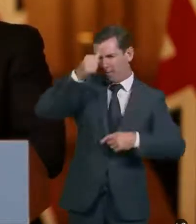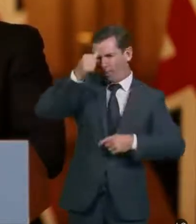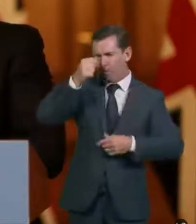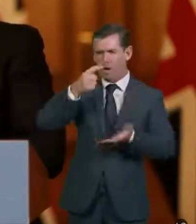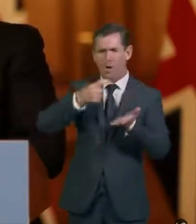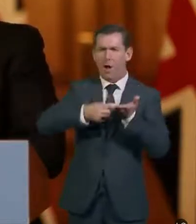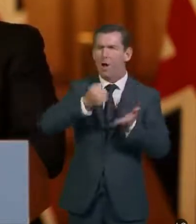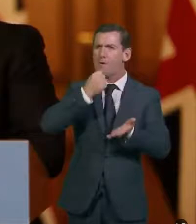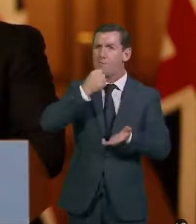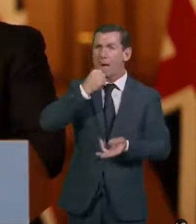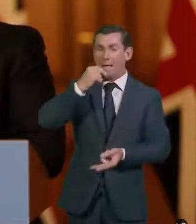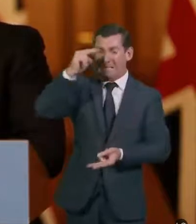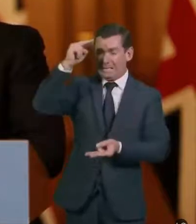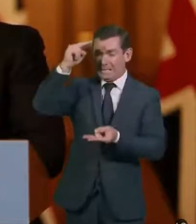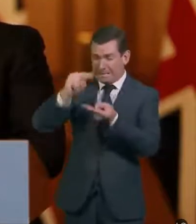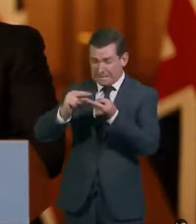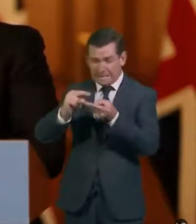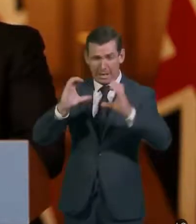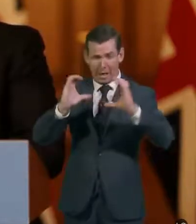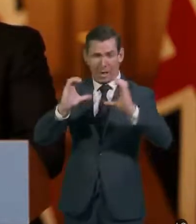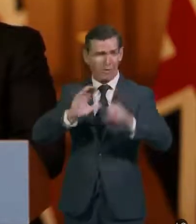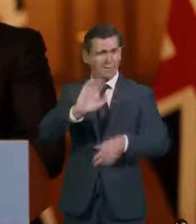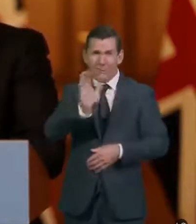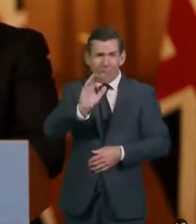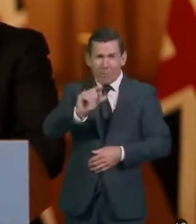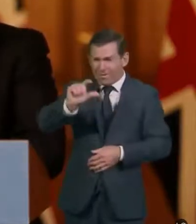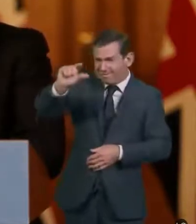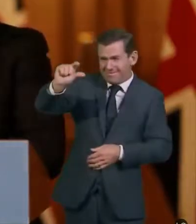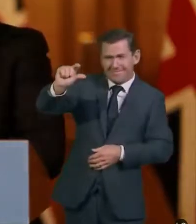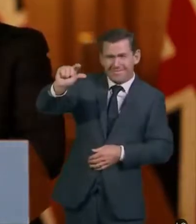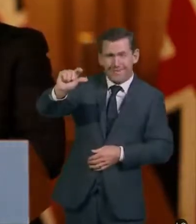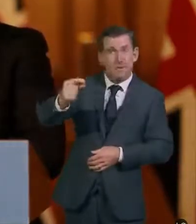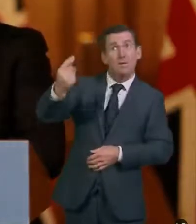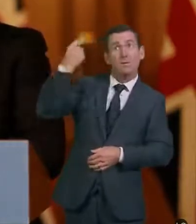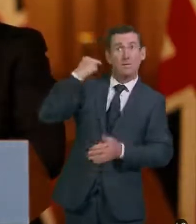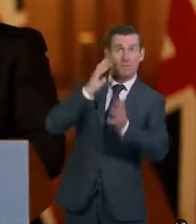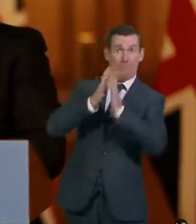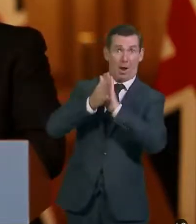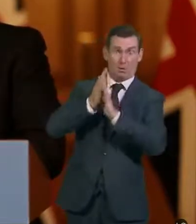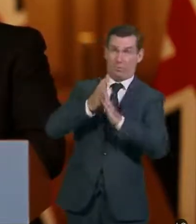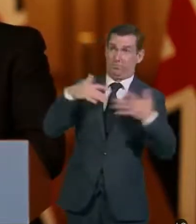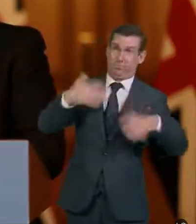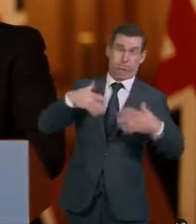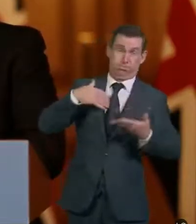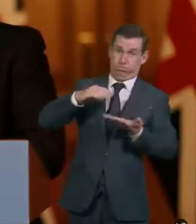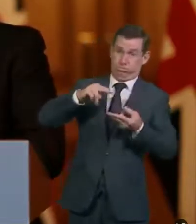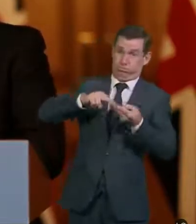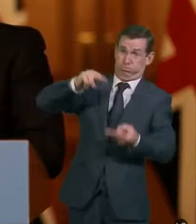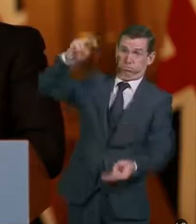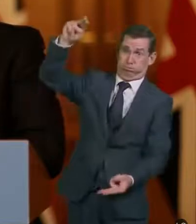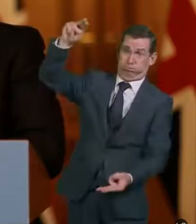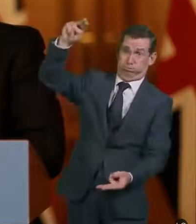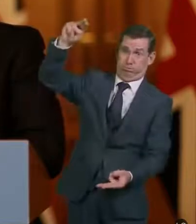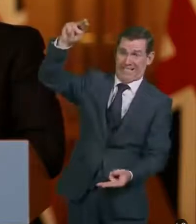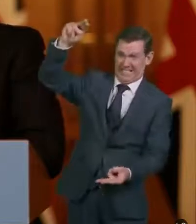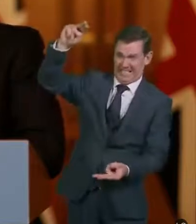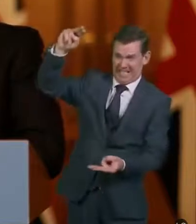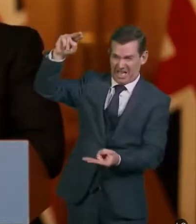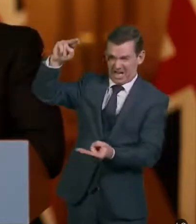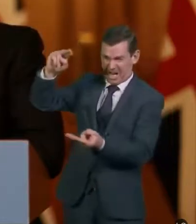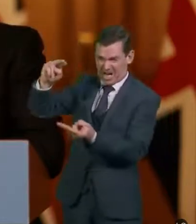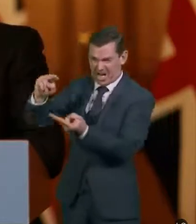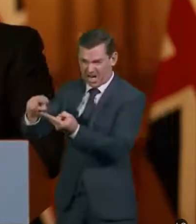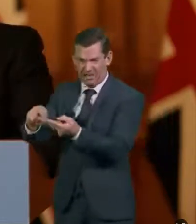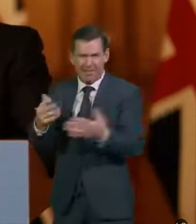as it was right back in the beginning of the spread of this disease. If we all work together on the